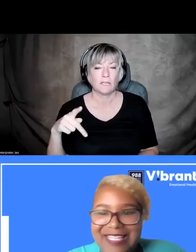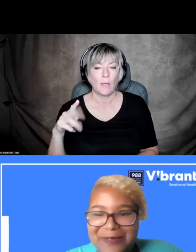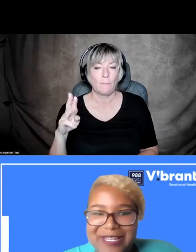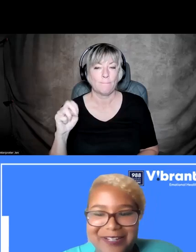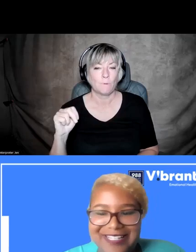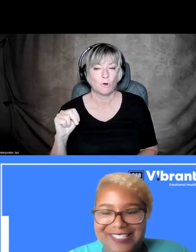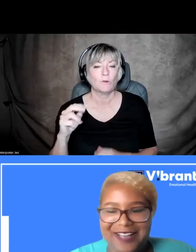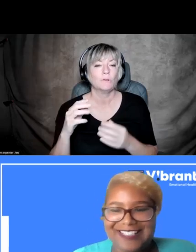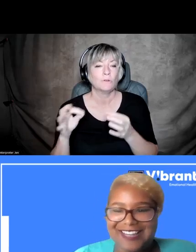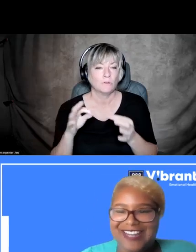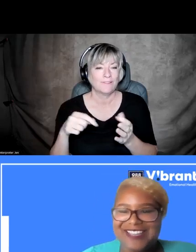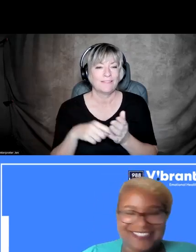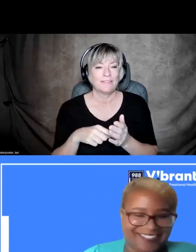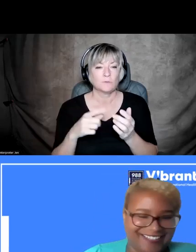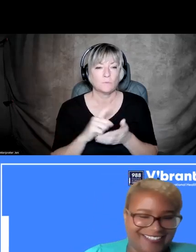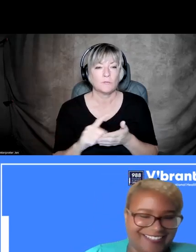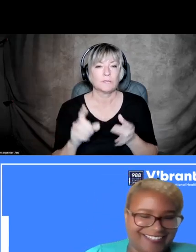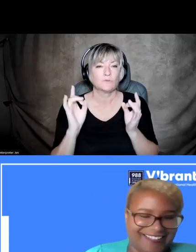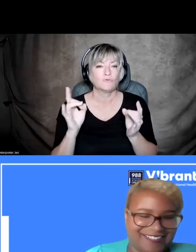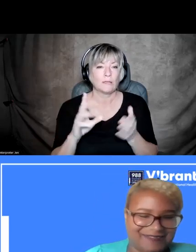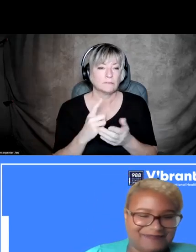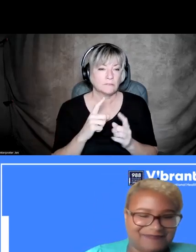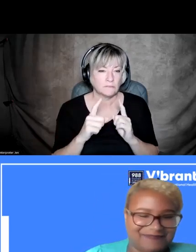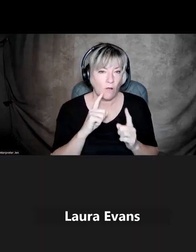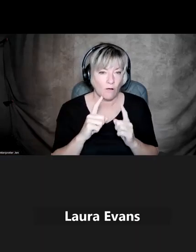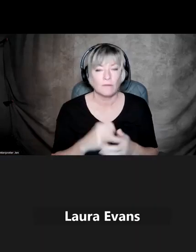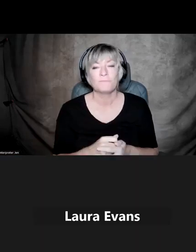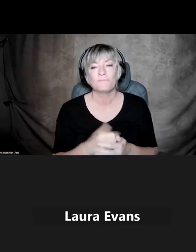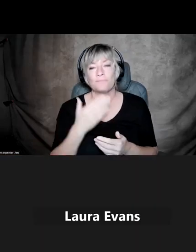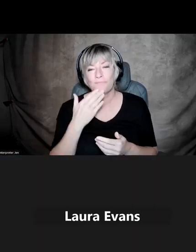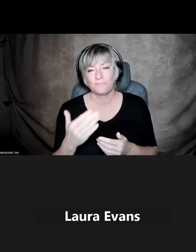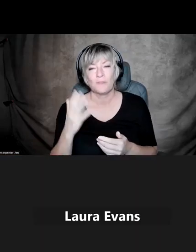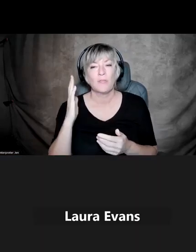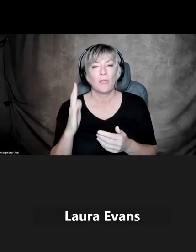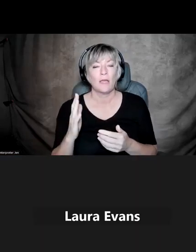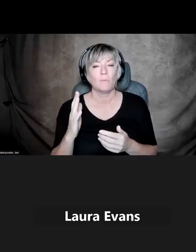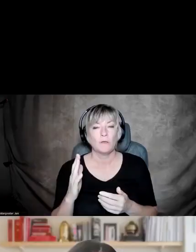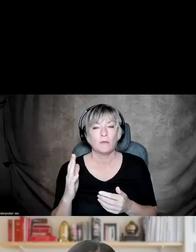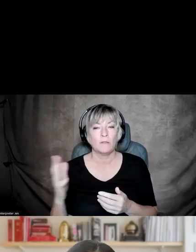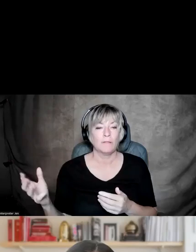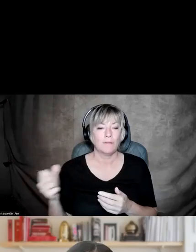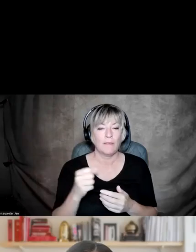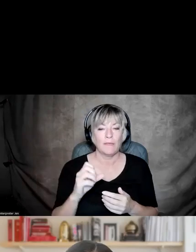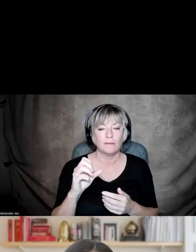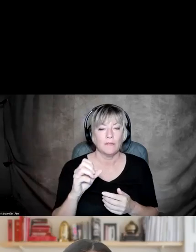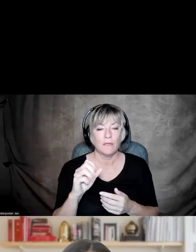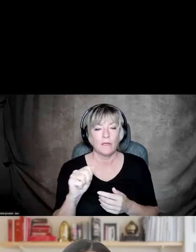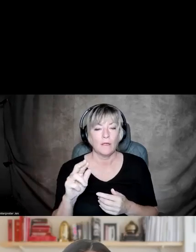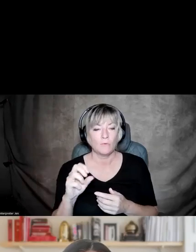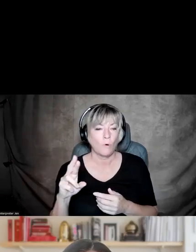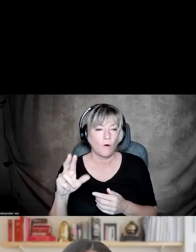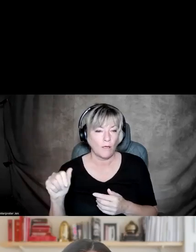us about this week's Crisis Talk. Stephanie. Thanks, Laura. And I'm going to bring on Sanvi Aurora. She's the